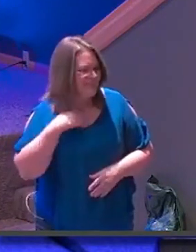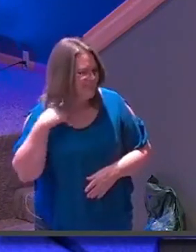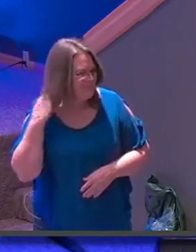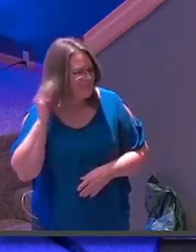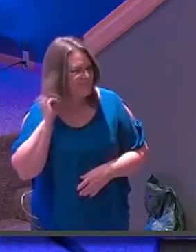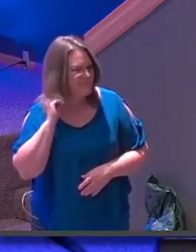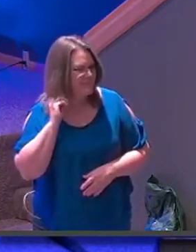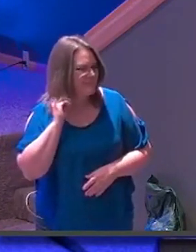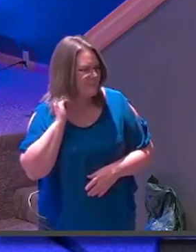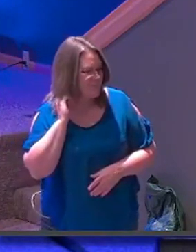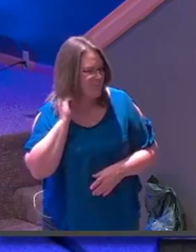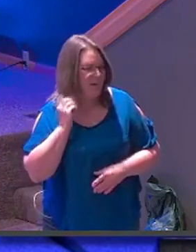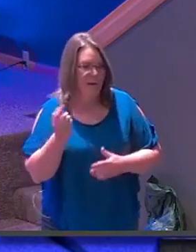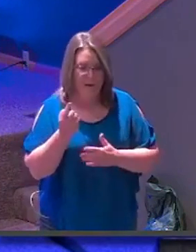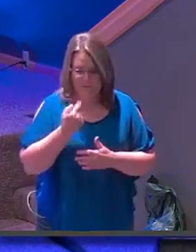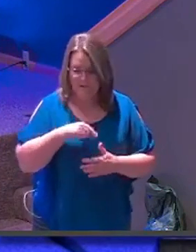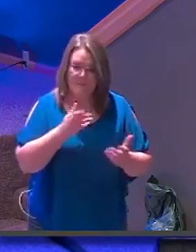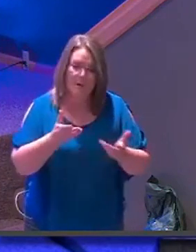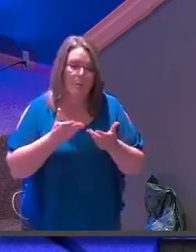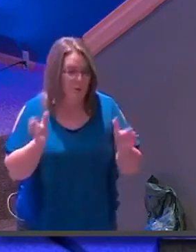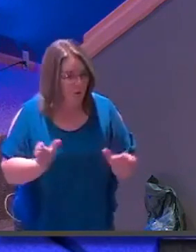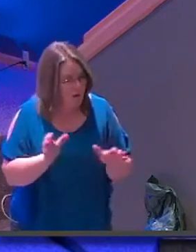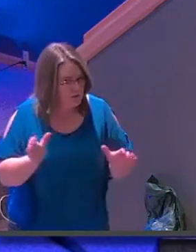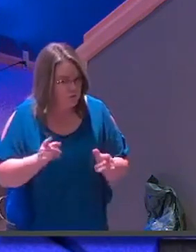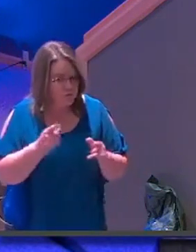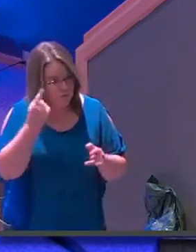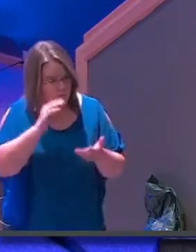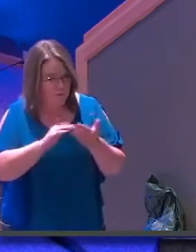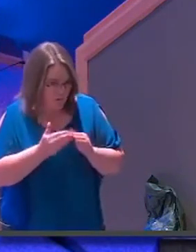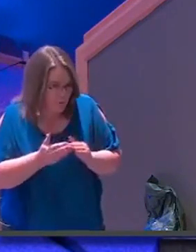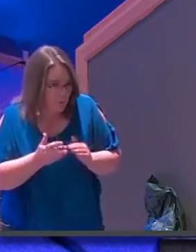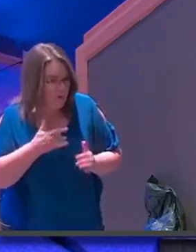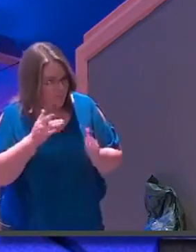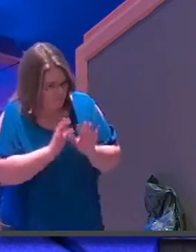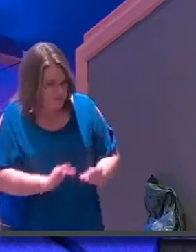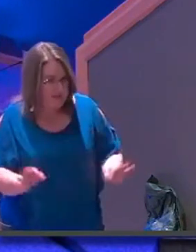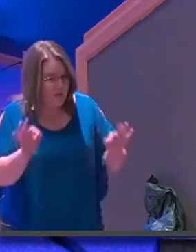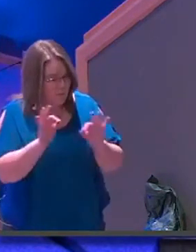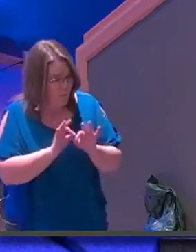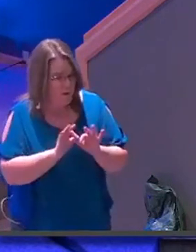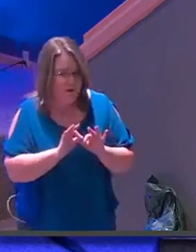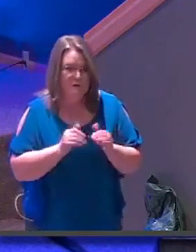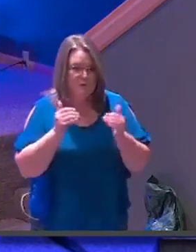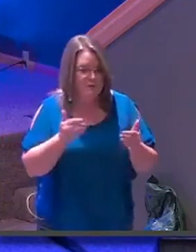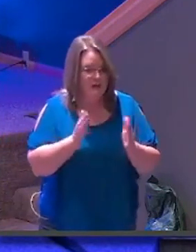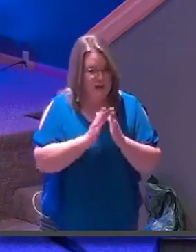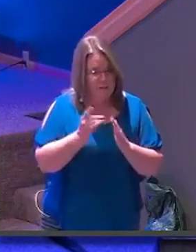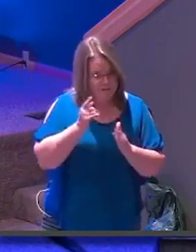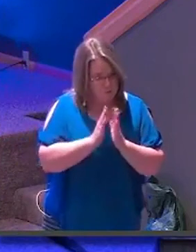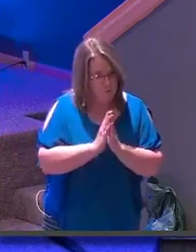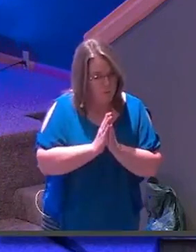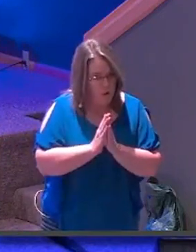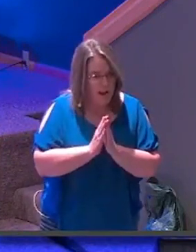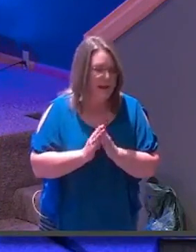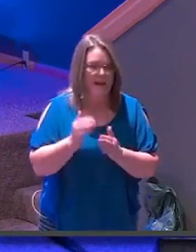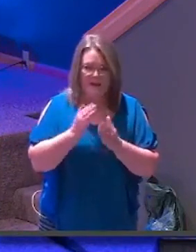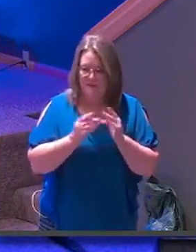this is something that we want to do to the community. We feel like it's important. So we're going to go ahead. But I'm asking you to pray. And if somebody wants to